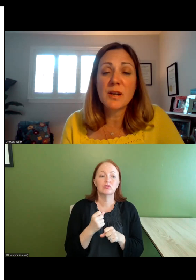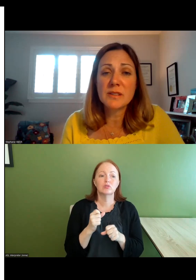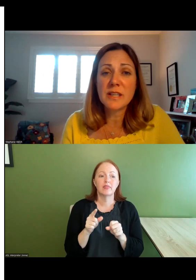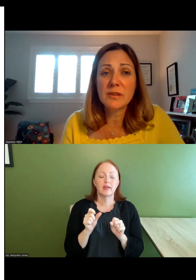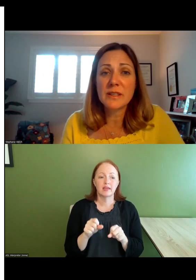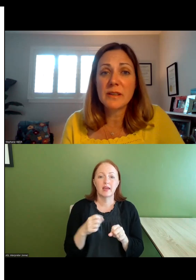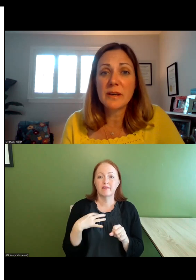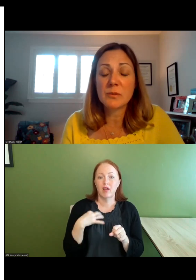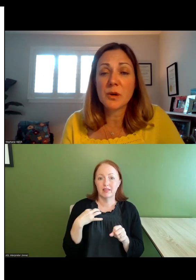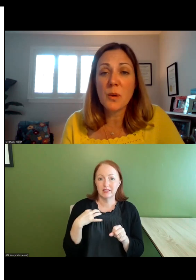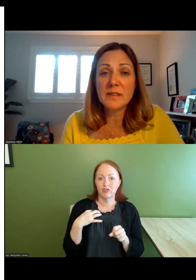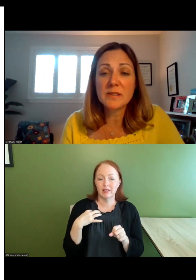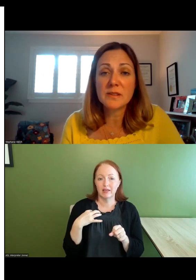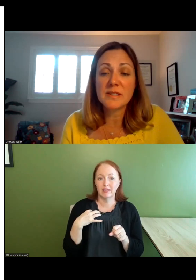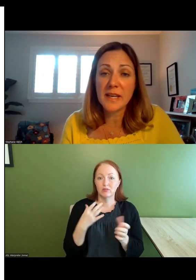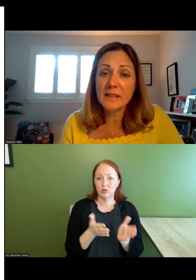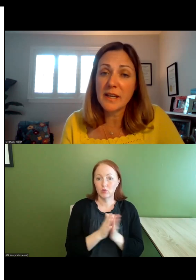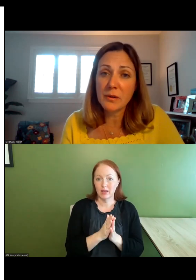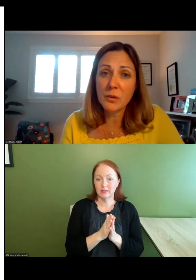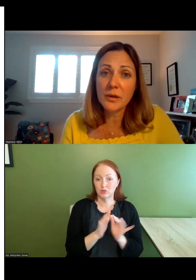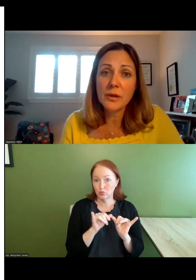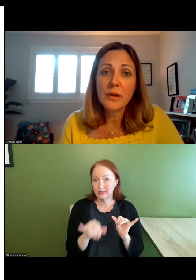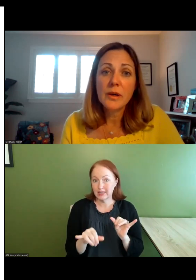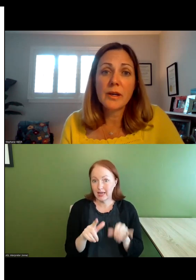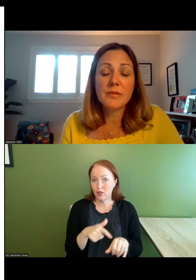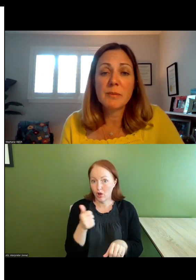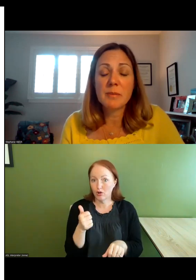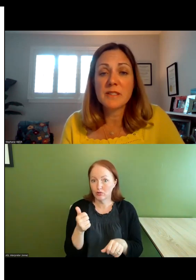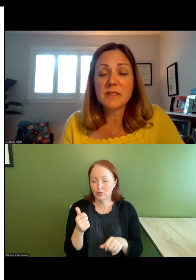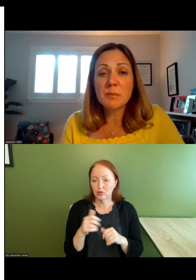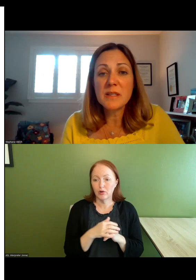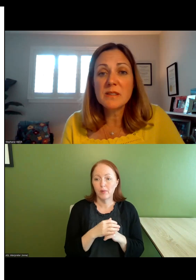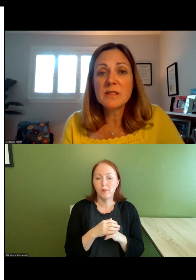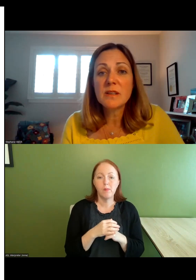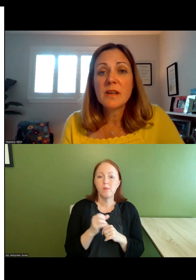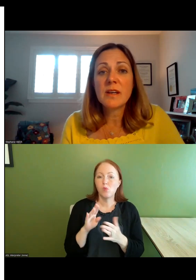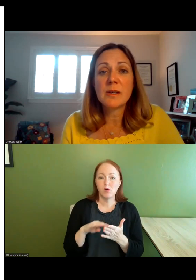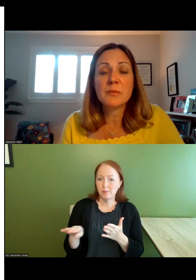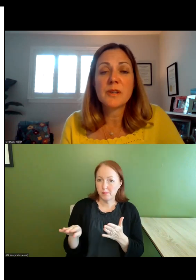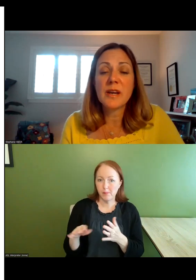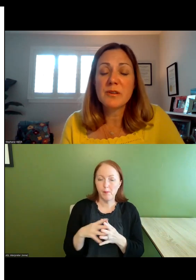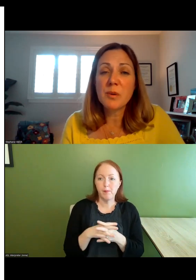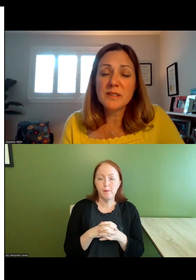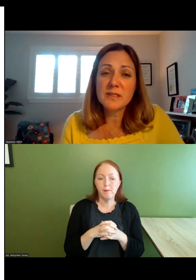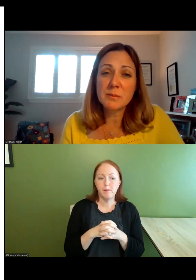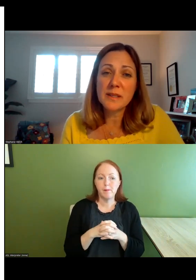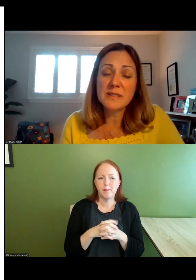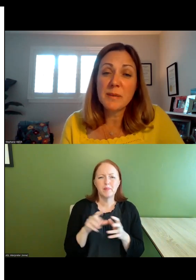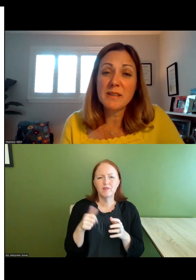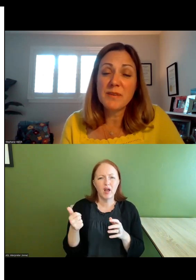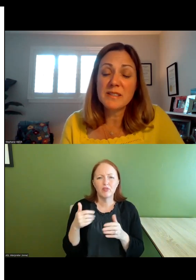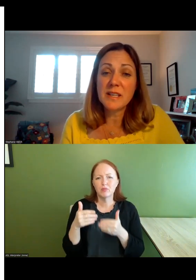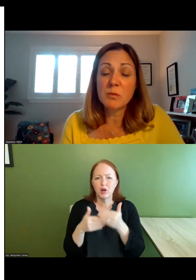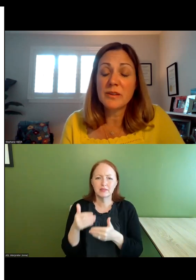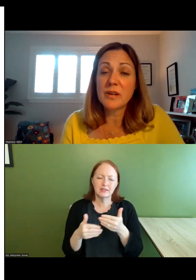can voluntarily request to stay in care court. They may be dismissed. There are other processes in place